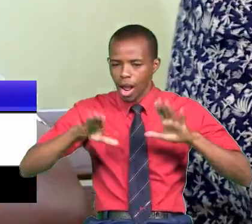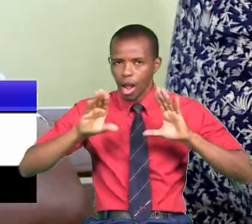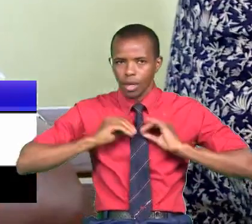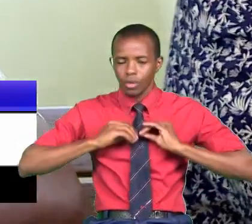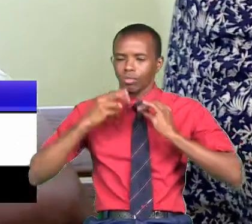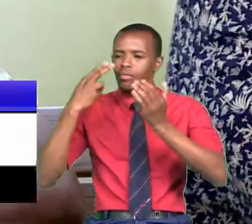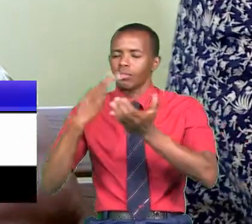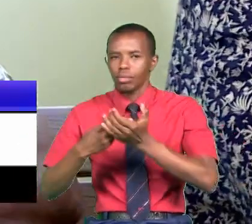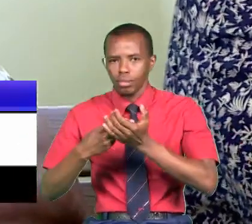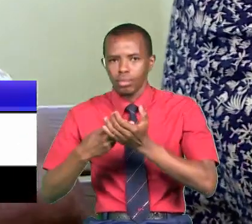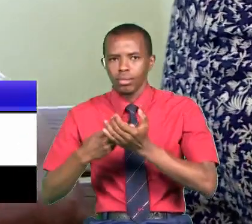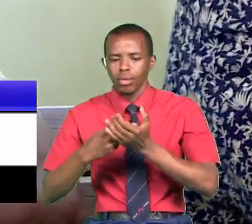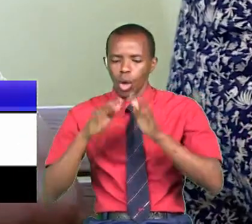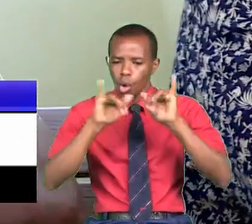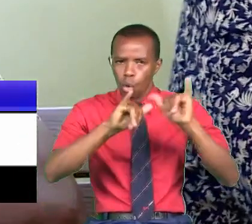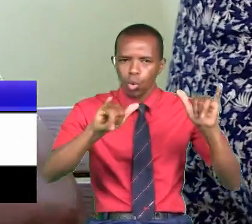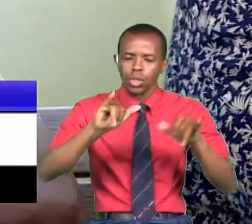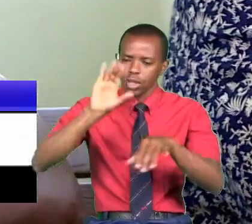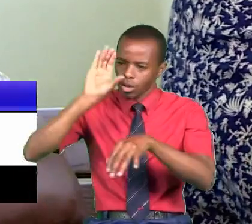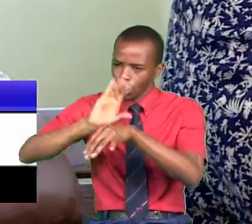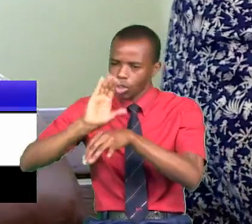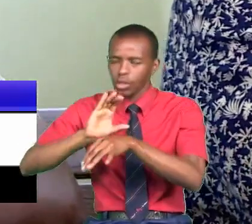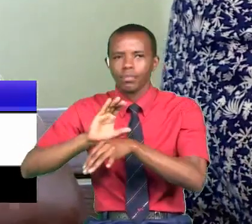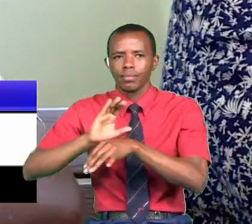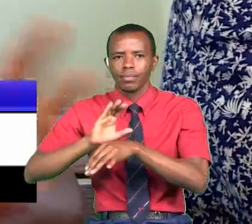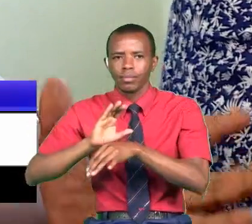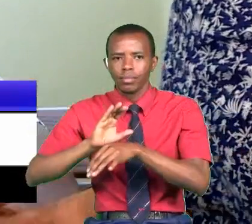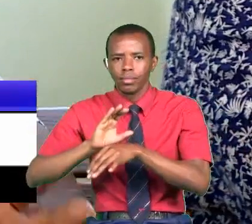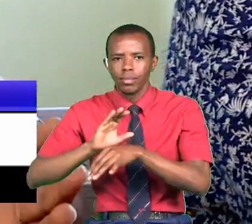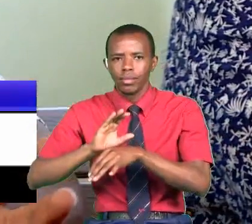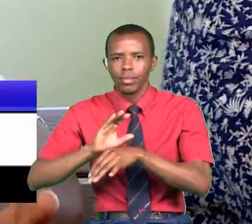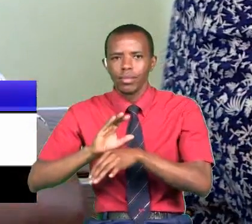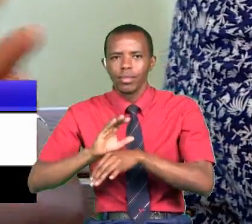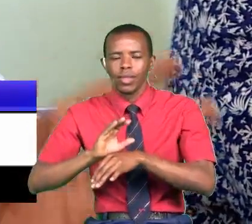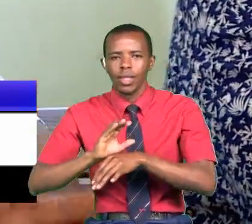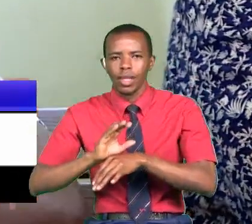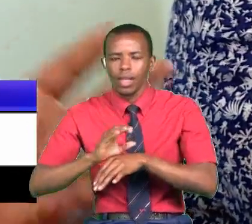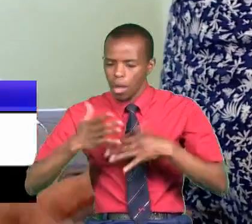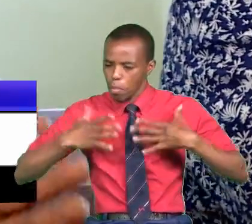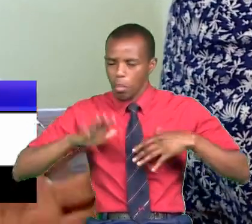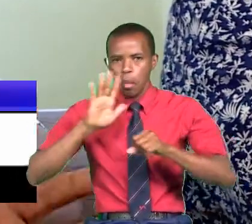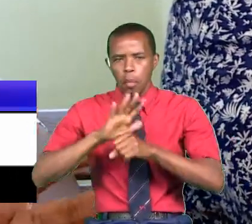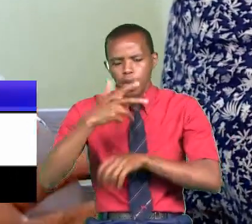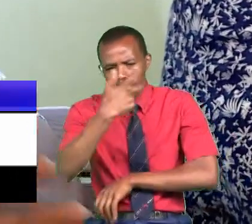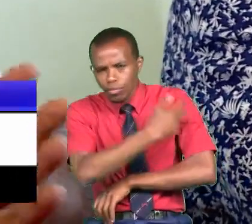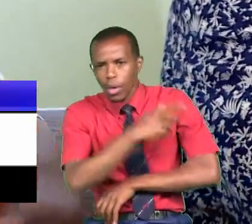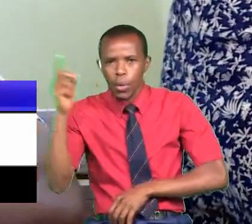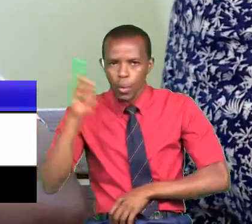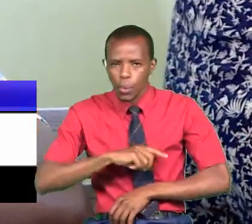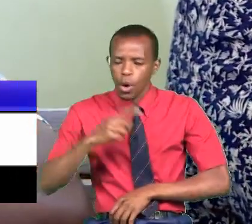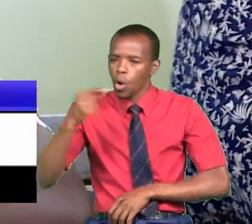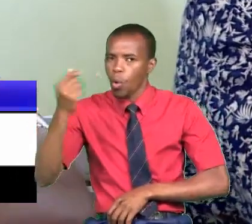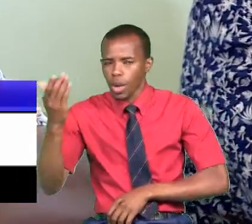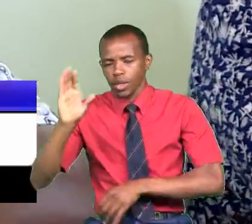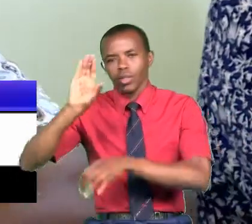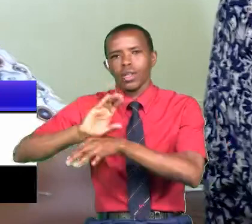na wale ambao huenda kanisani na wamesha raise. So watu wengi ambao wamedungwa sindano ni wale ambao huenda